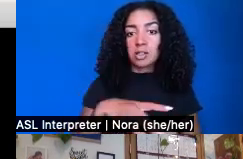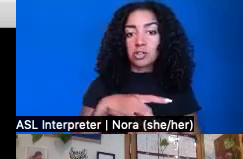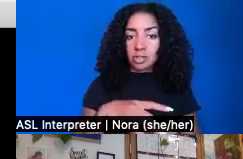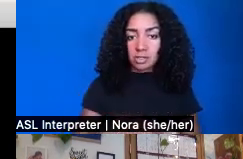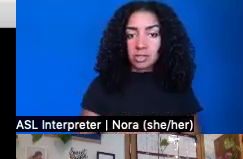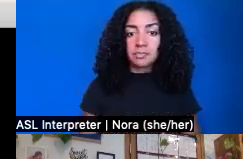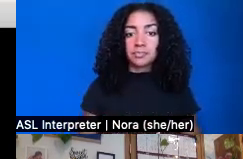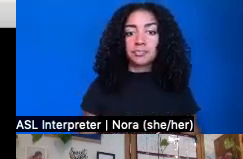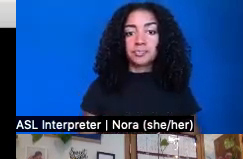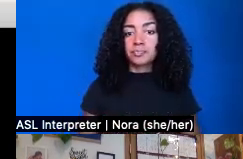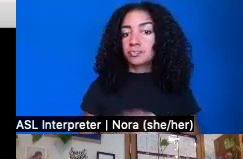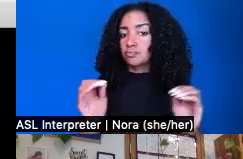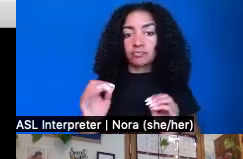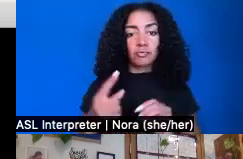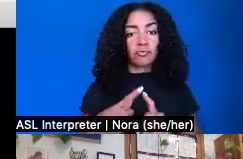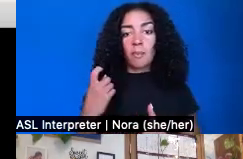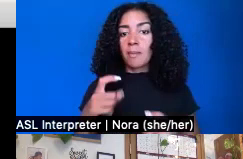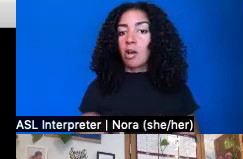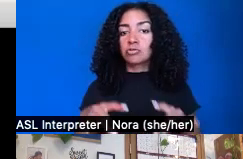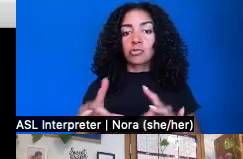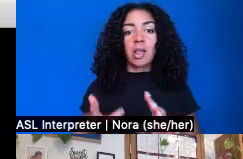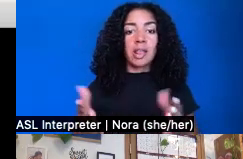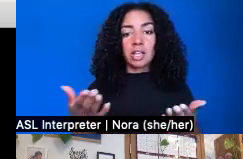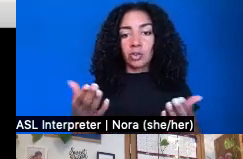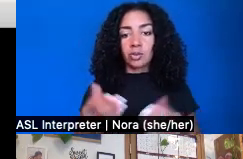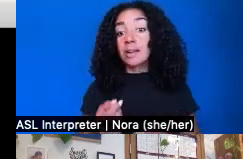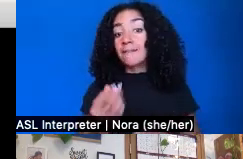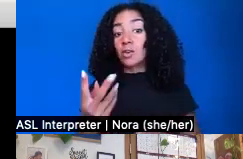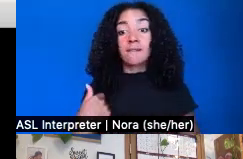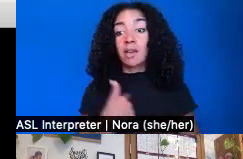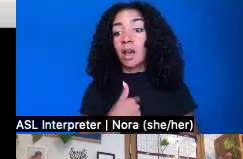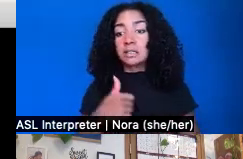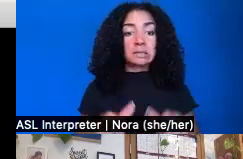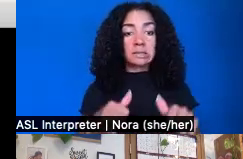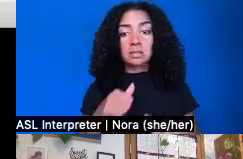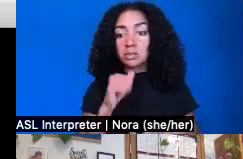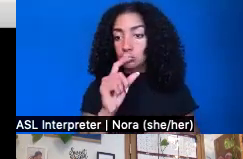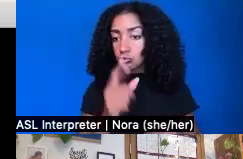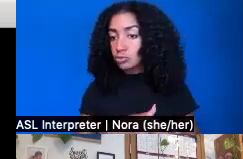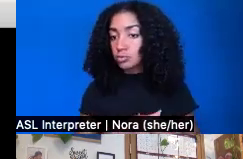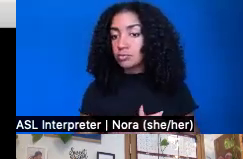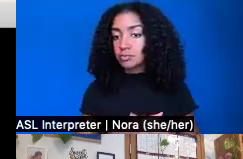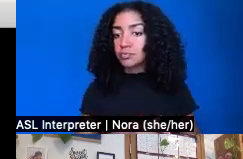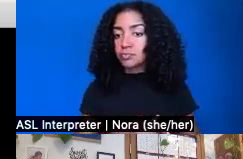No one from Australia here, and a couple of us are not sure. The